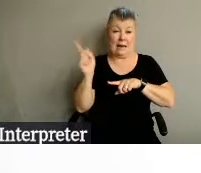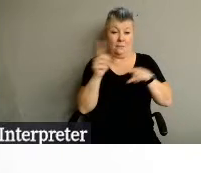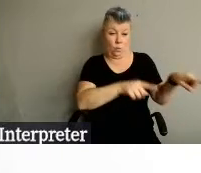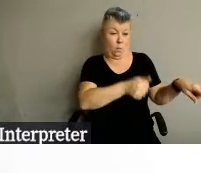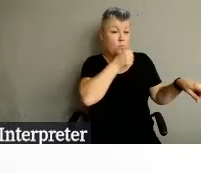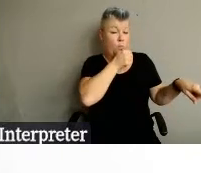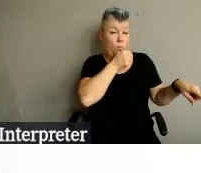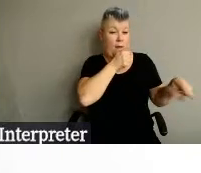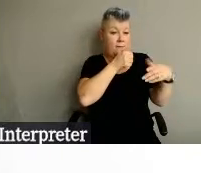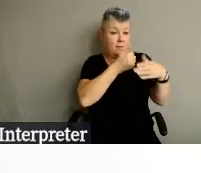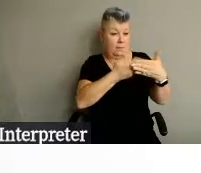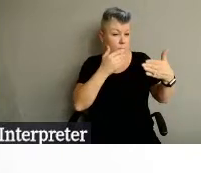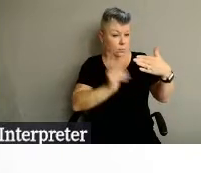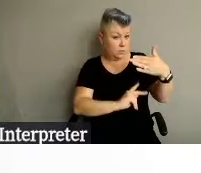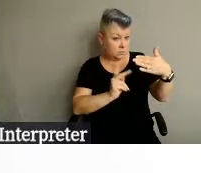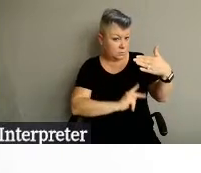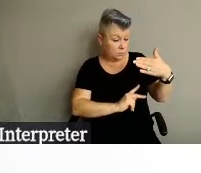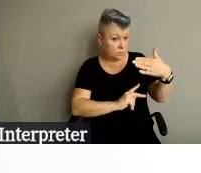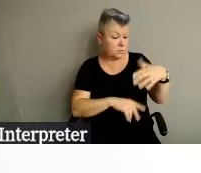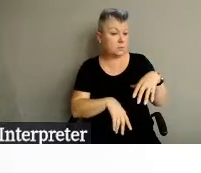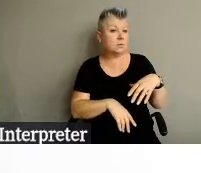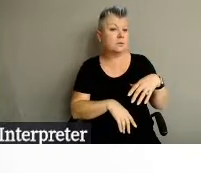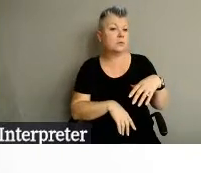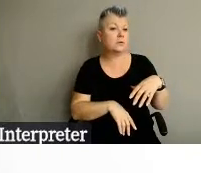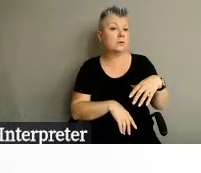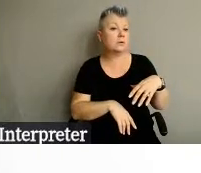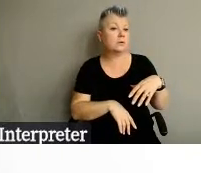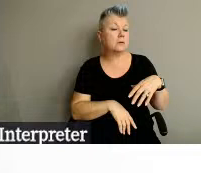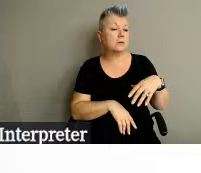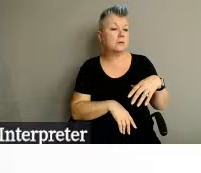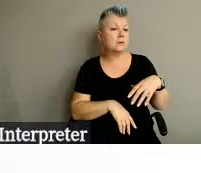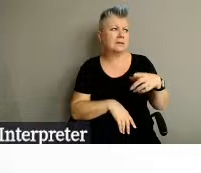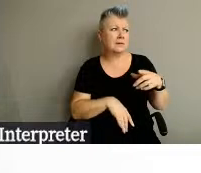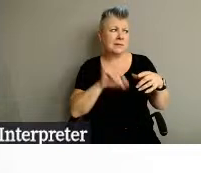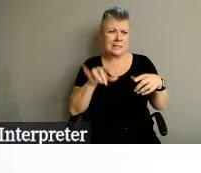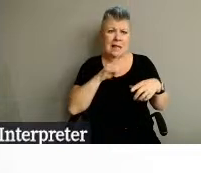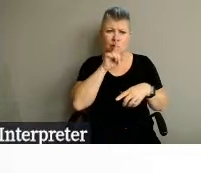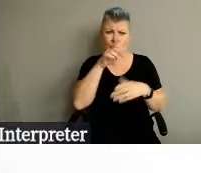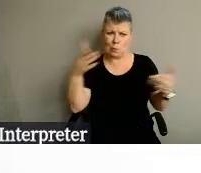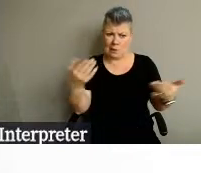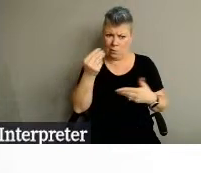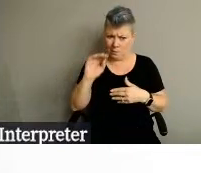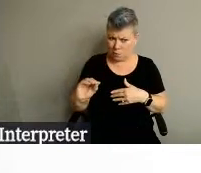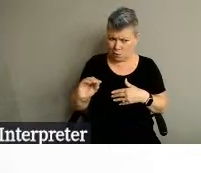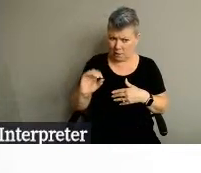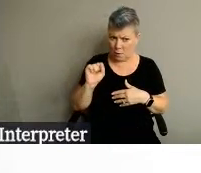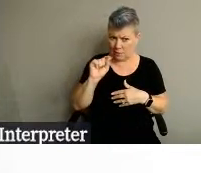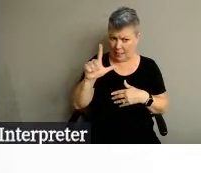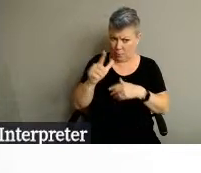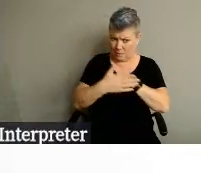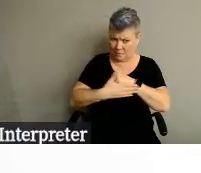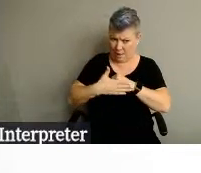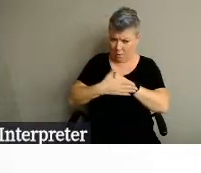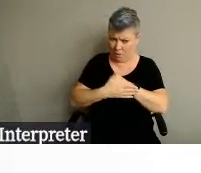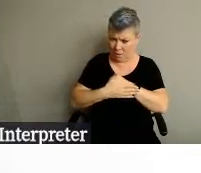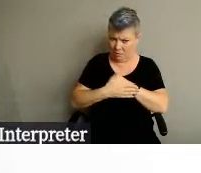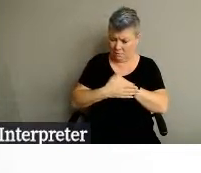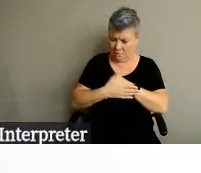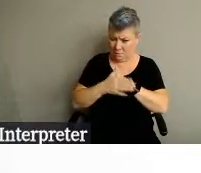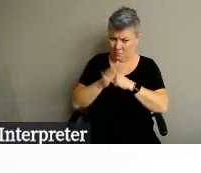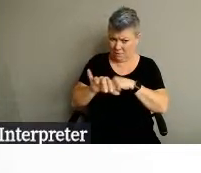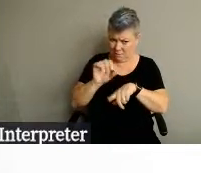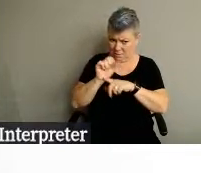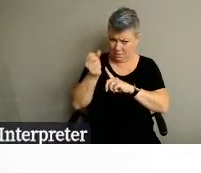year until you continue on to kindergarten. Is that true for these kiddos in Missouri, in St. Louis County? Like, your